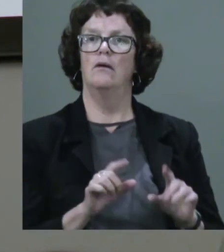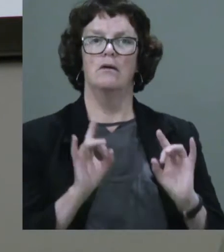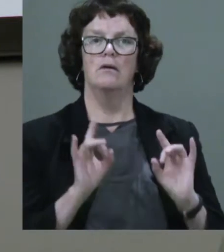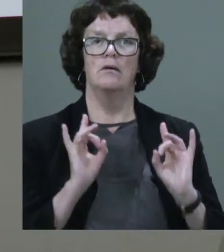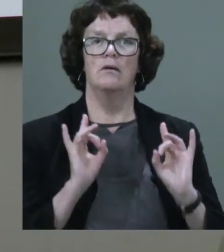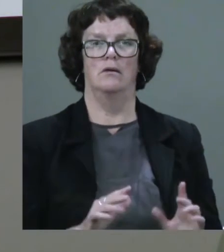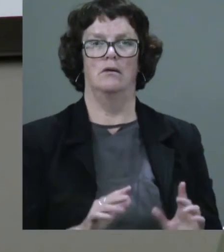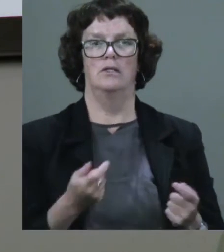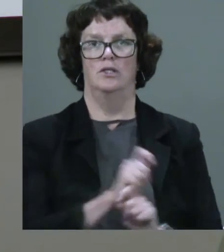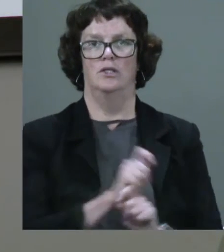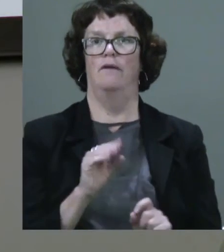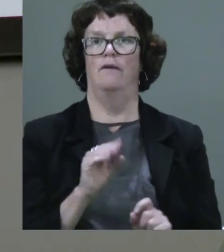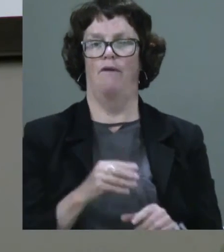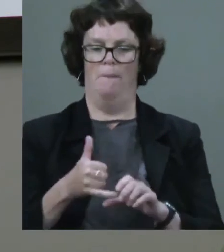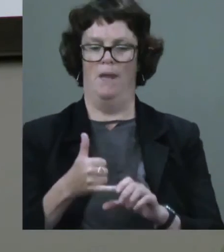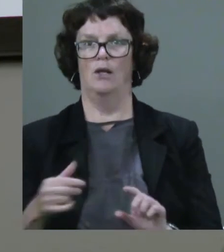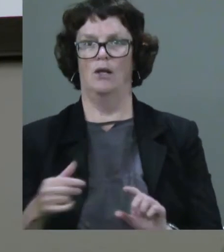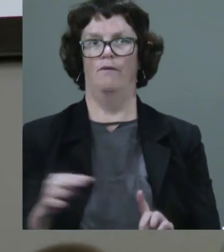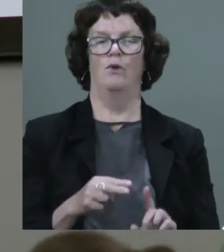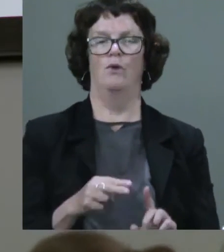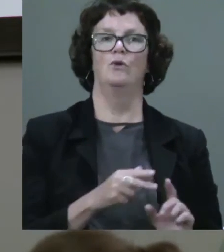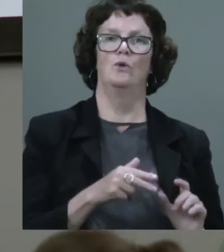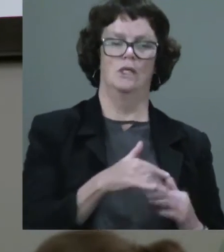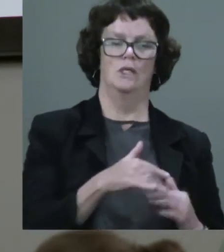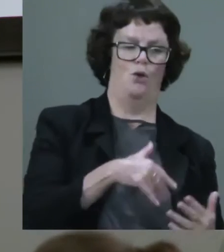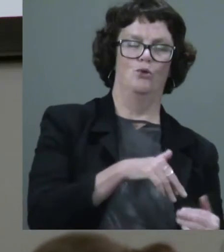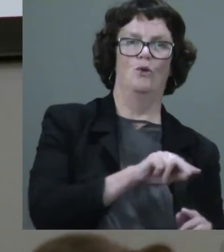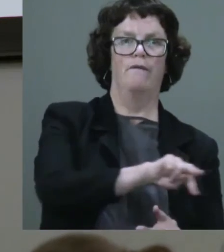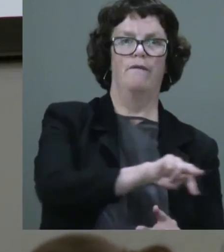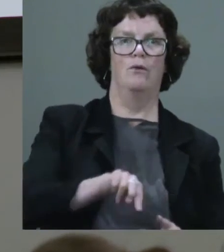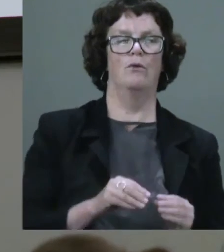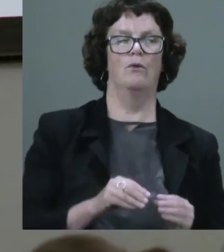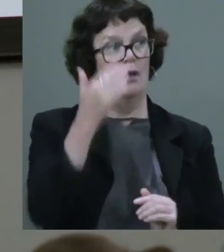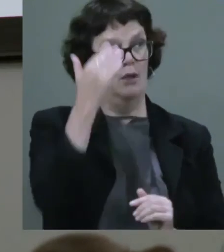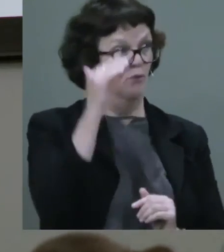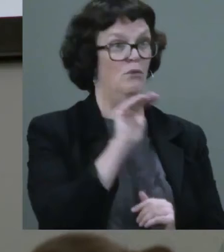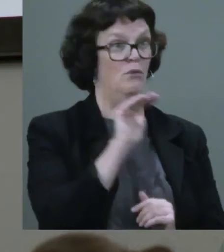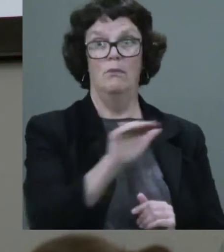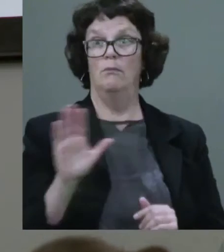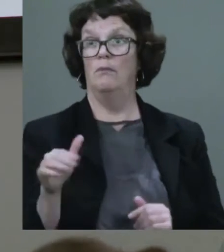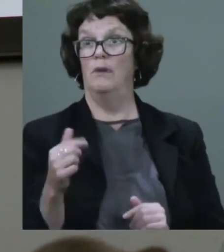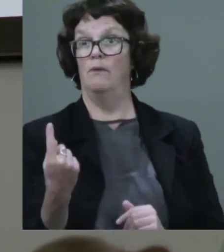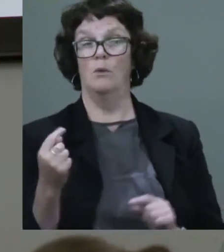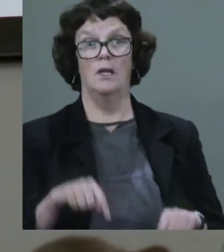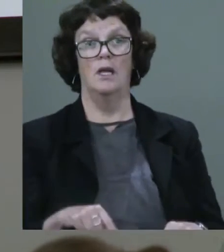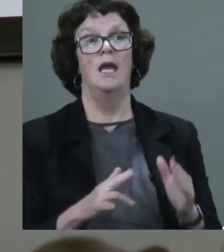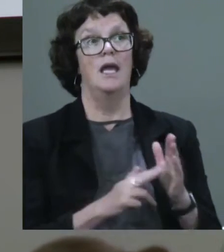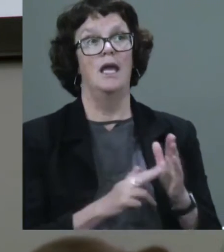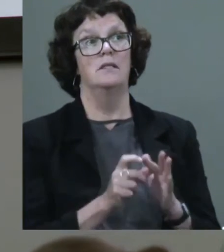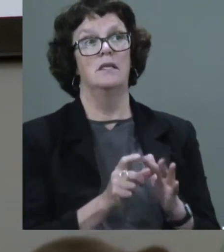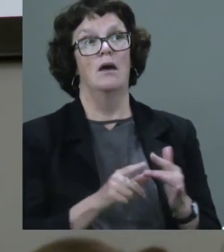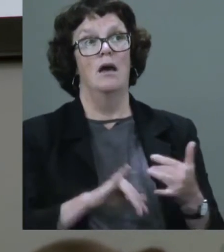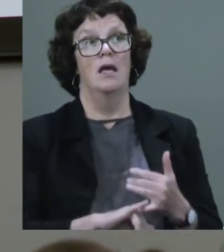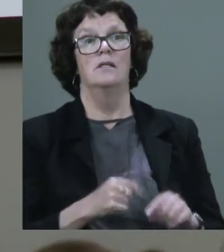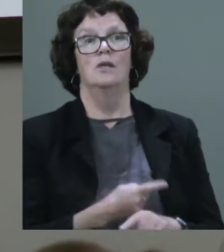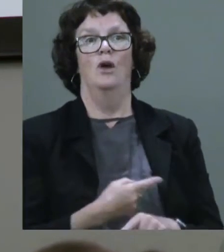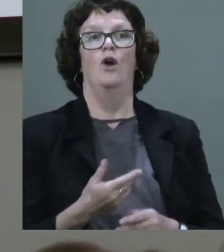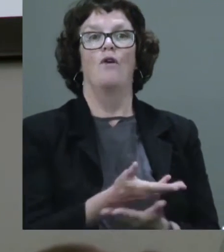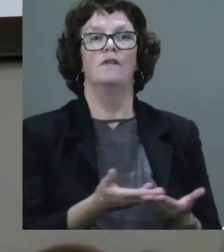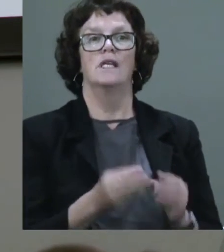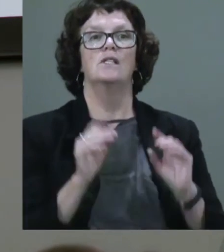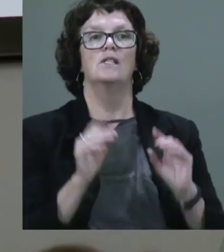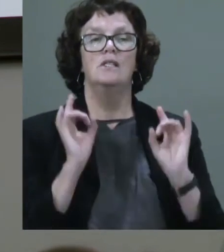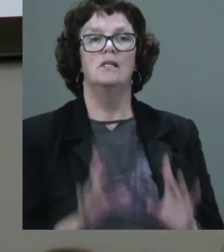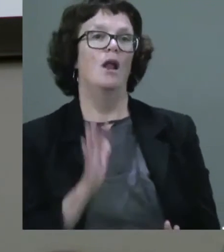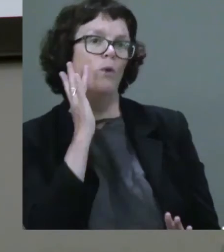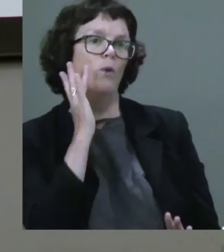model to the social model. And can I just remind everyone in the room that the NDIS conversation started in the